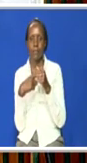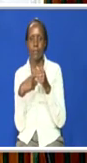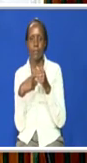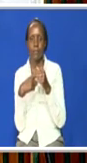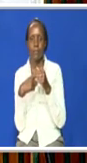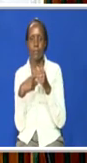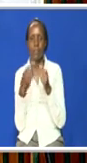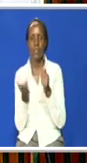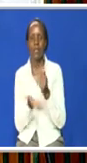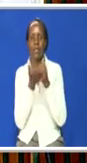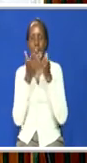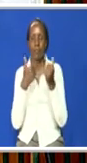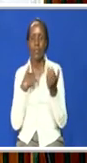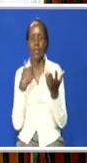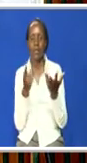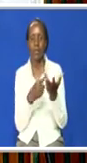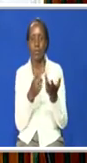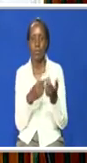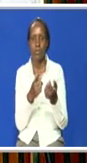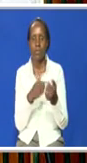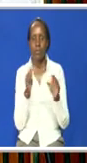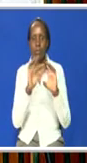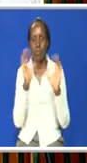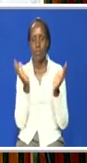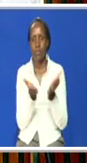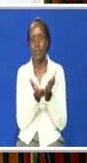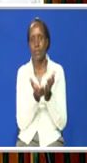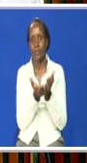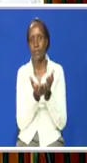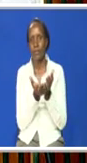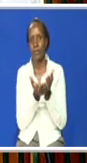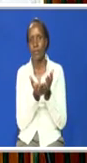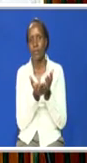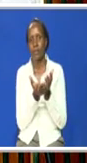Help me count the balls. How many are we going to count here?